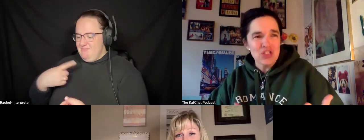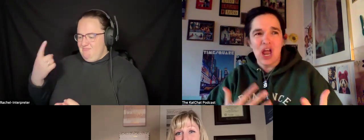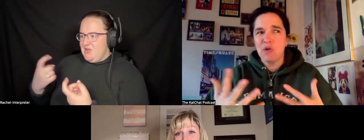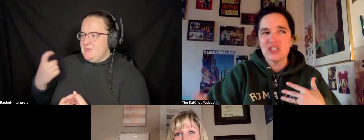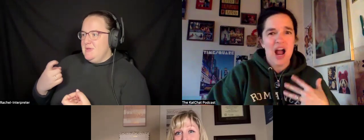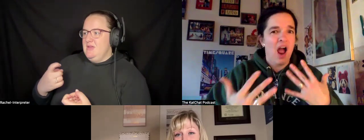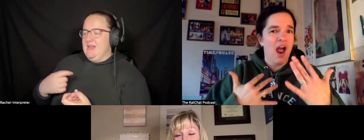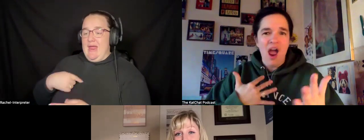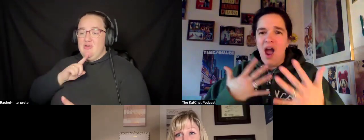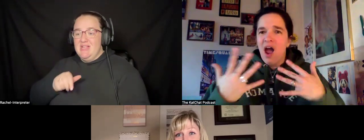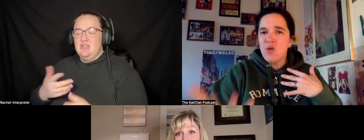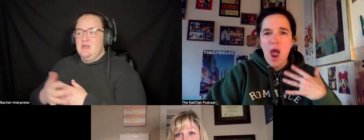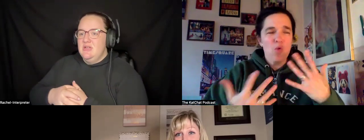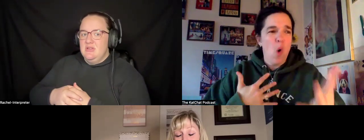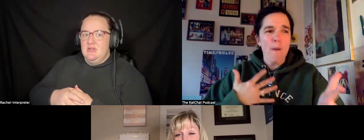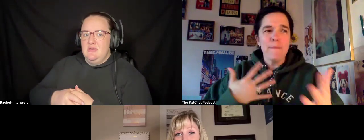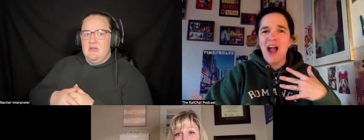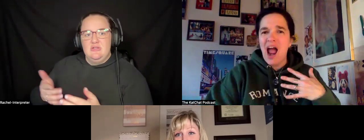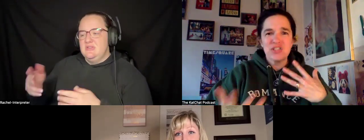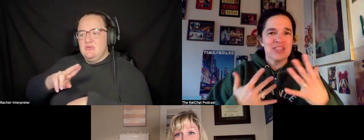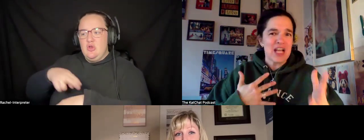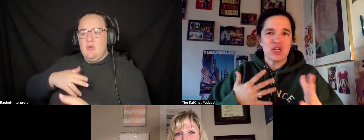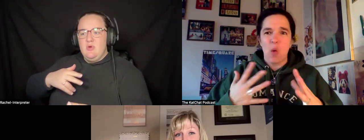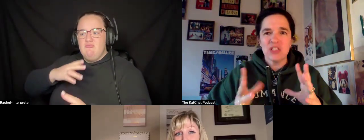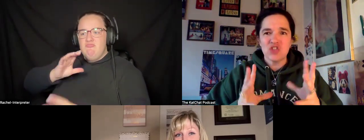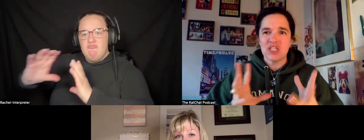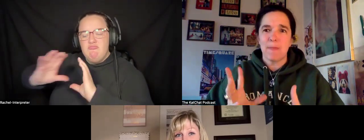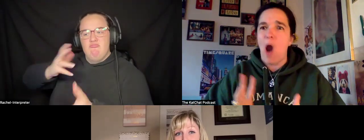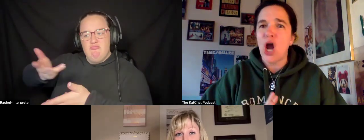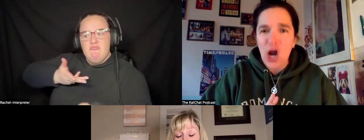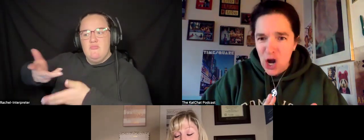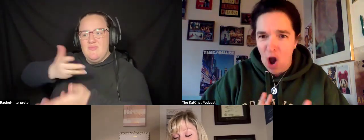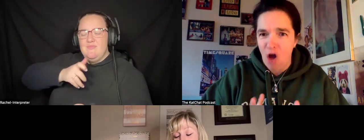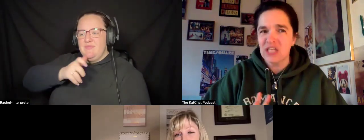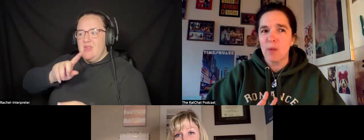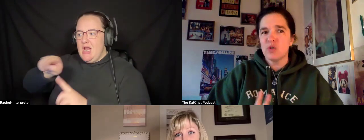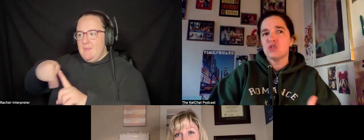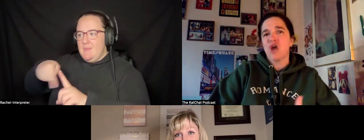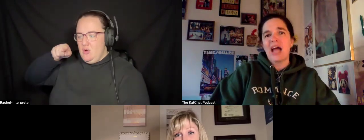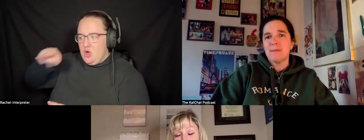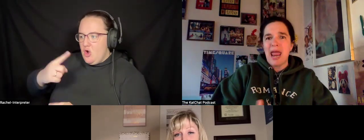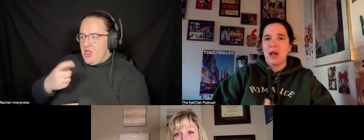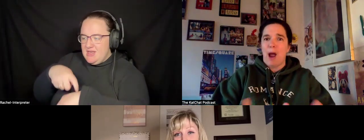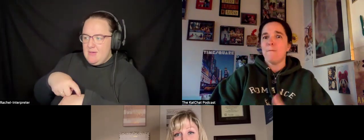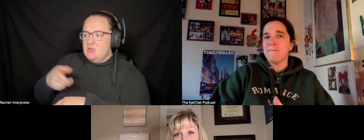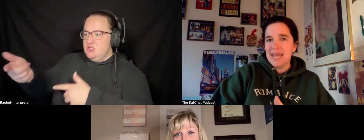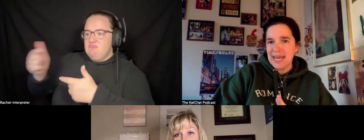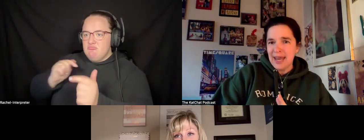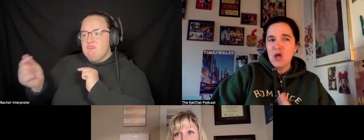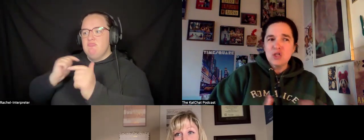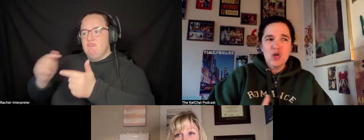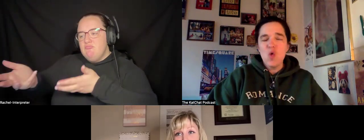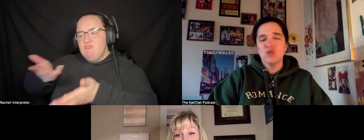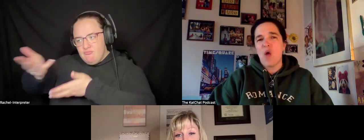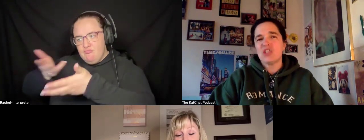would answer, which is like a normal conversation. It wasn't just about her all the time. She was trying to make it about